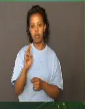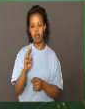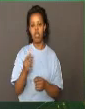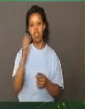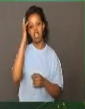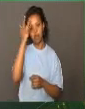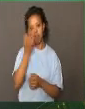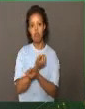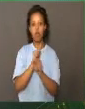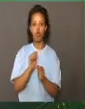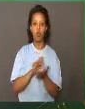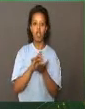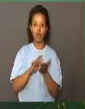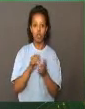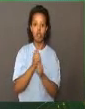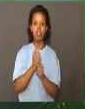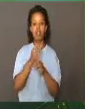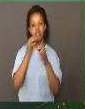get started with the lesson.